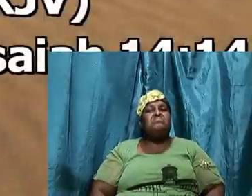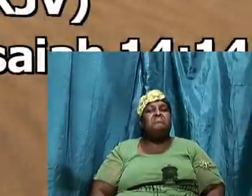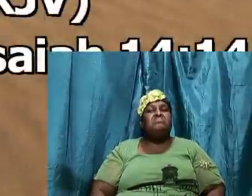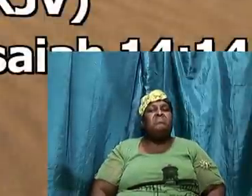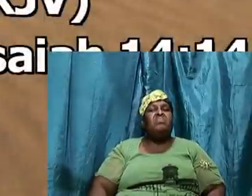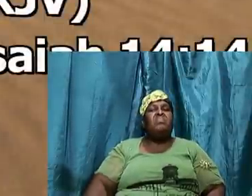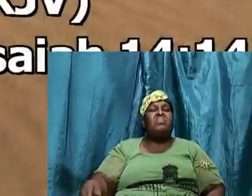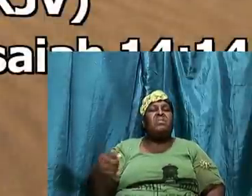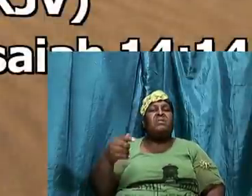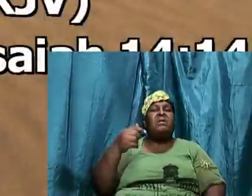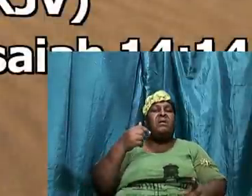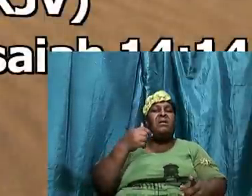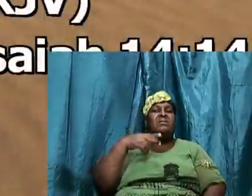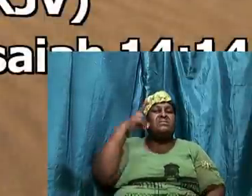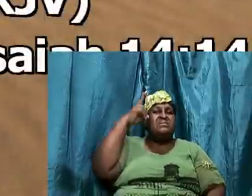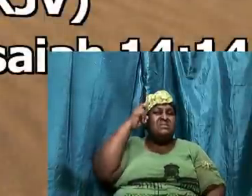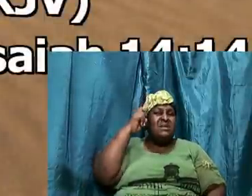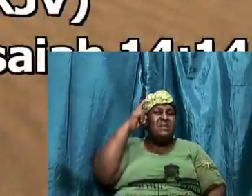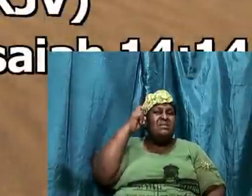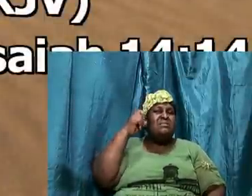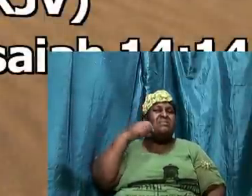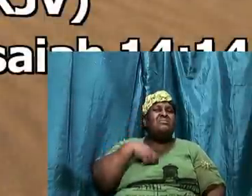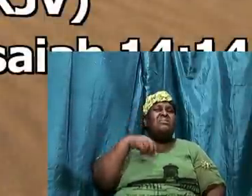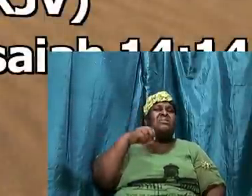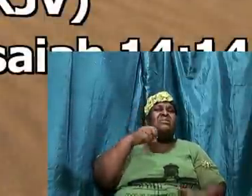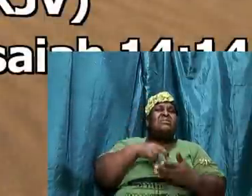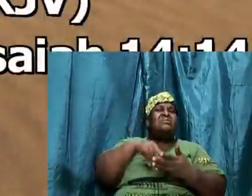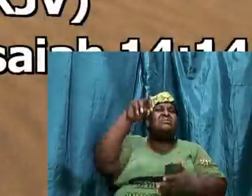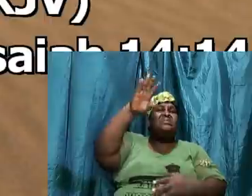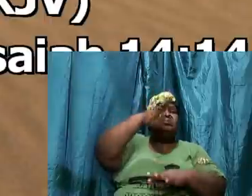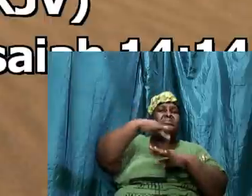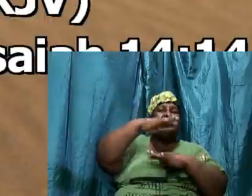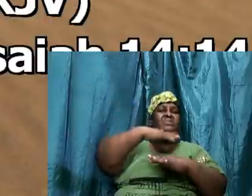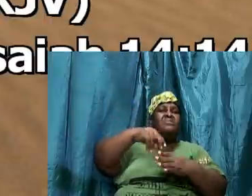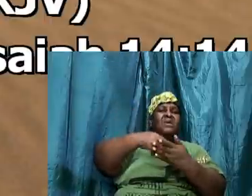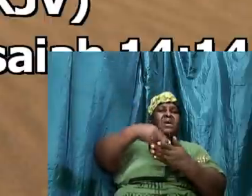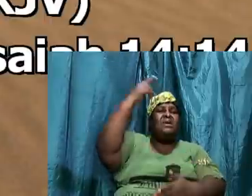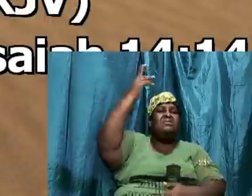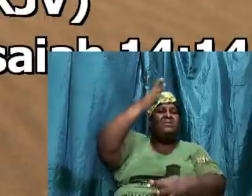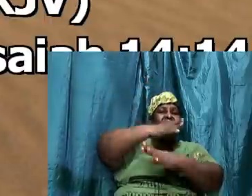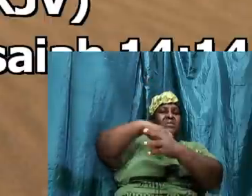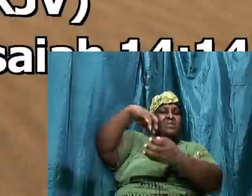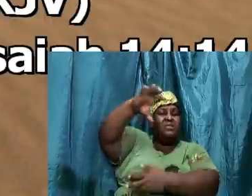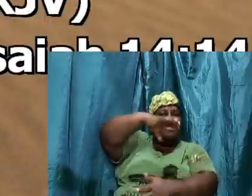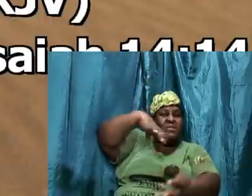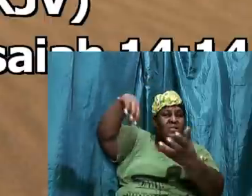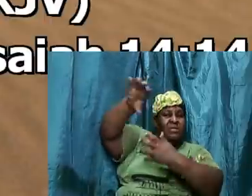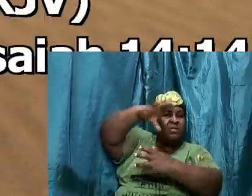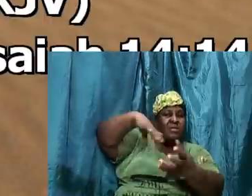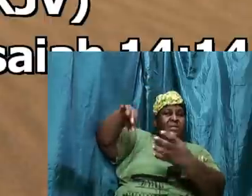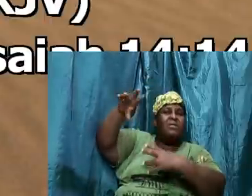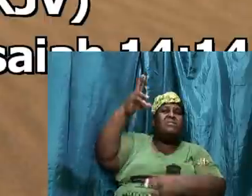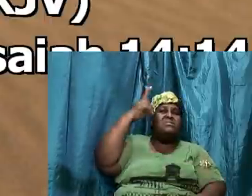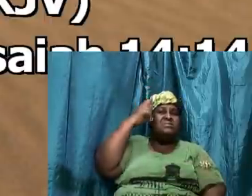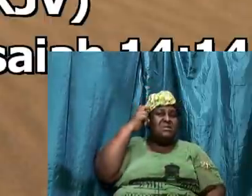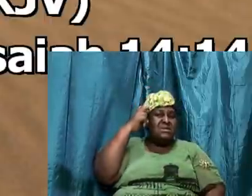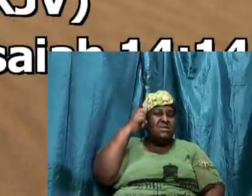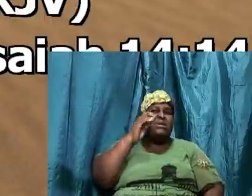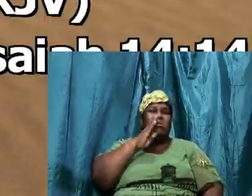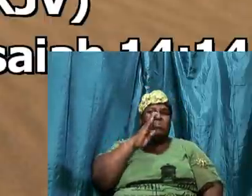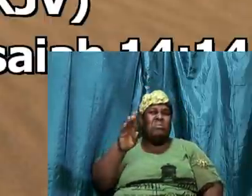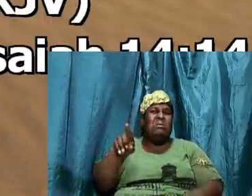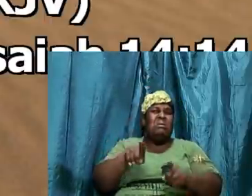I will ascend above the heights of the clouds. I will be like the Most